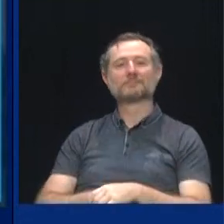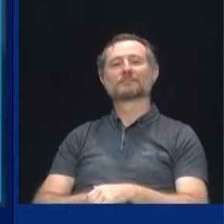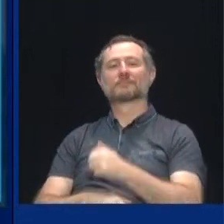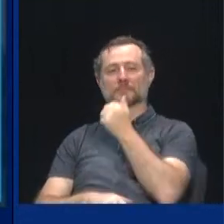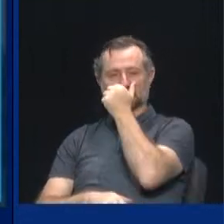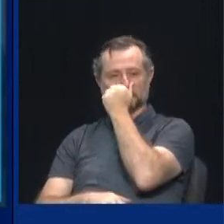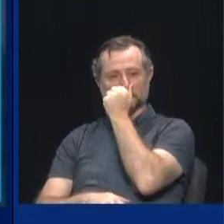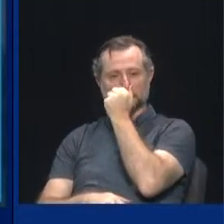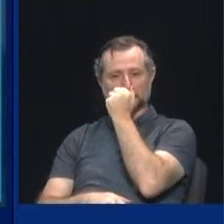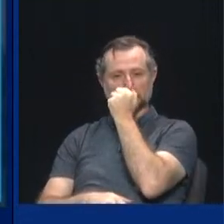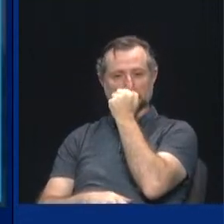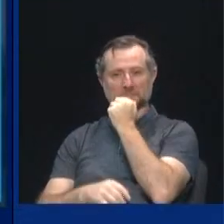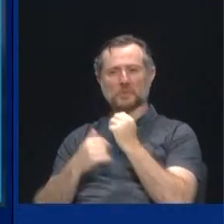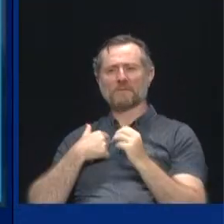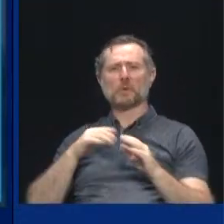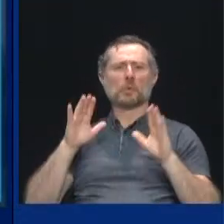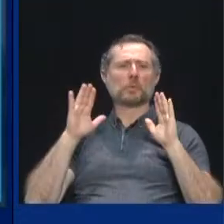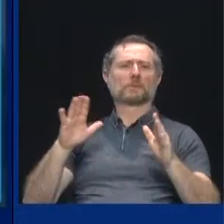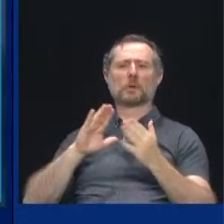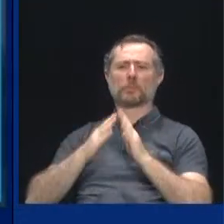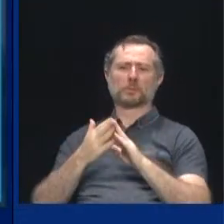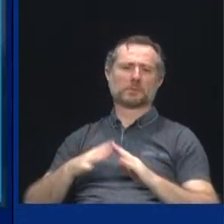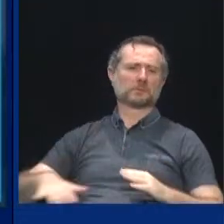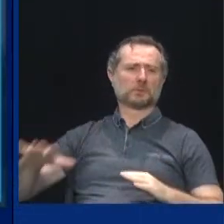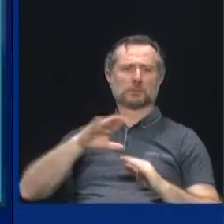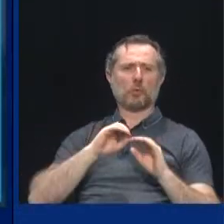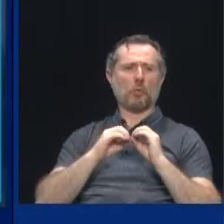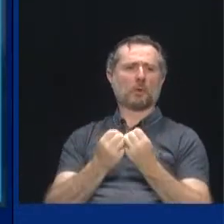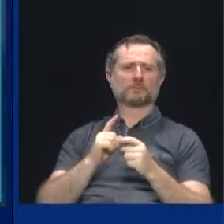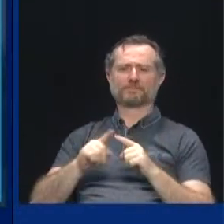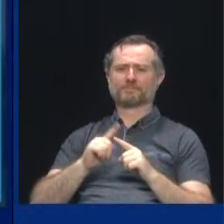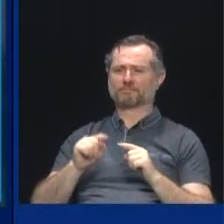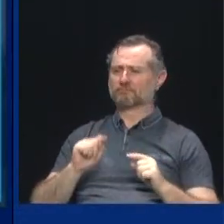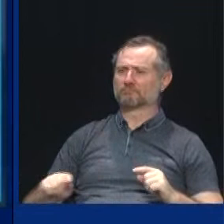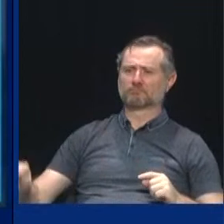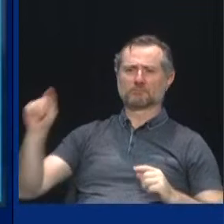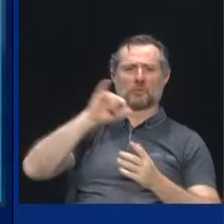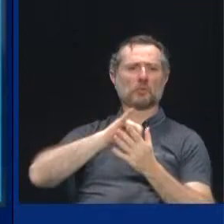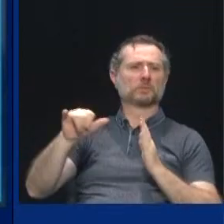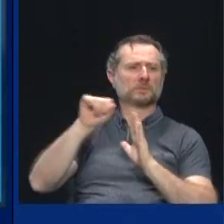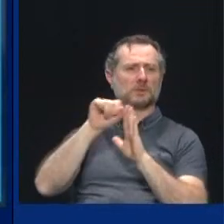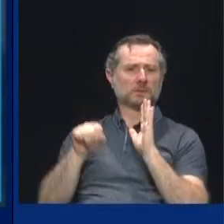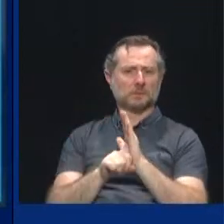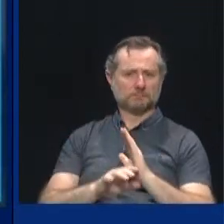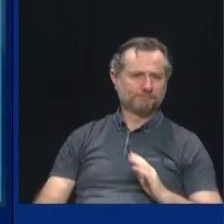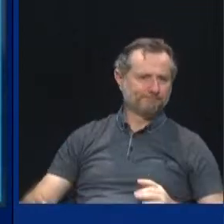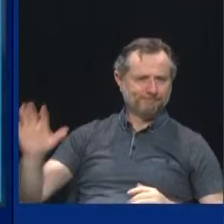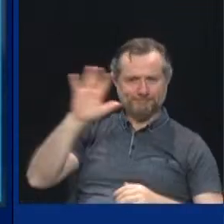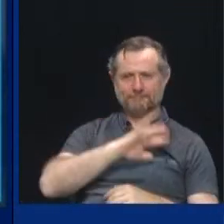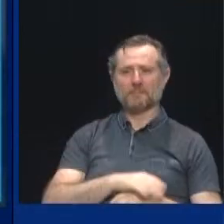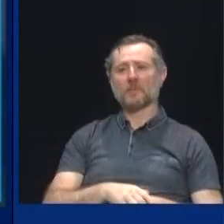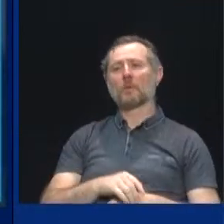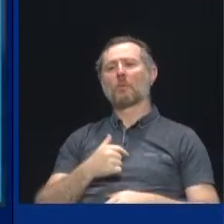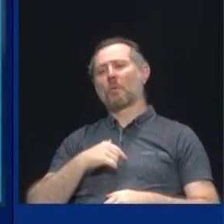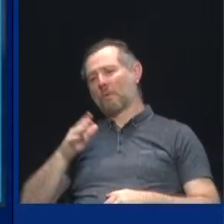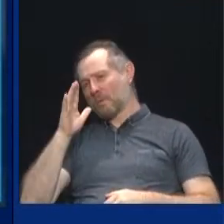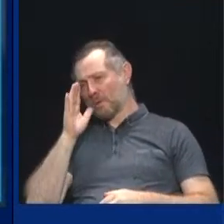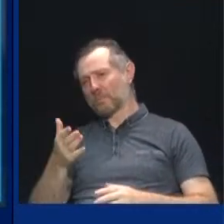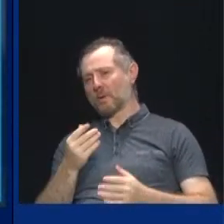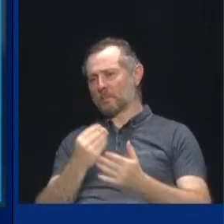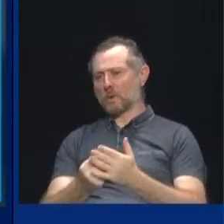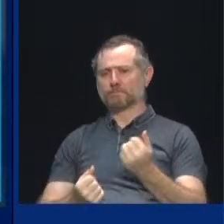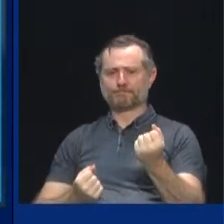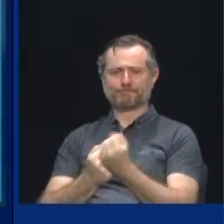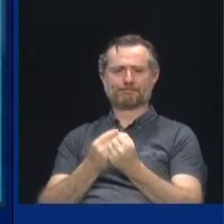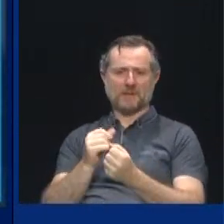community organizations that are organized all across the state. And we're going to fund them to go out